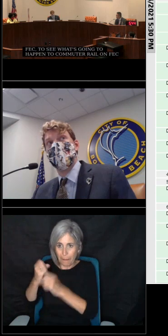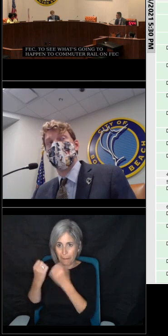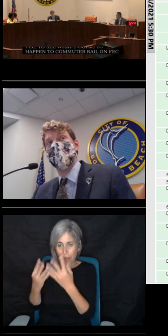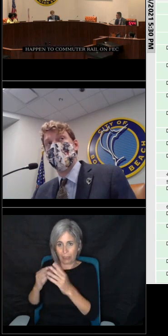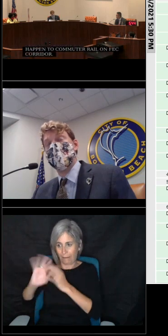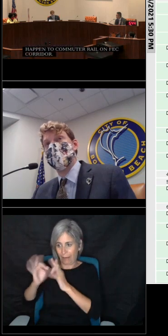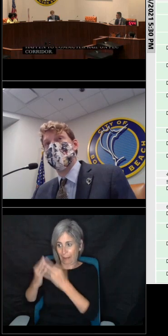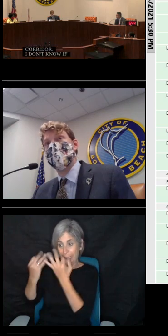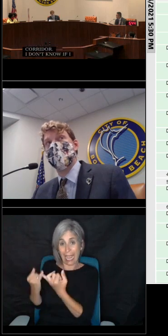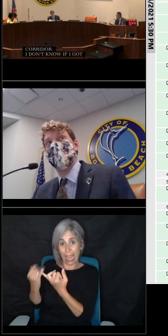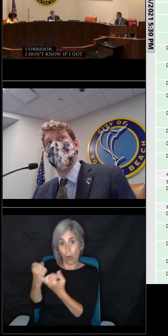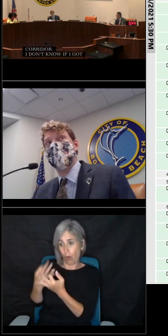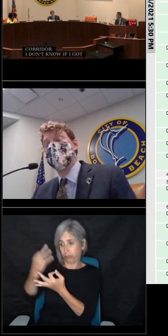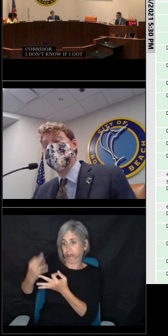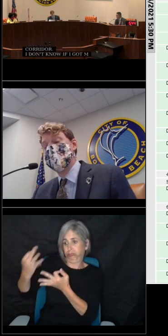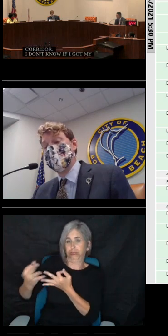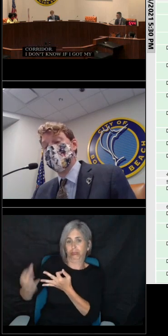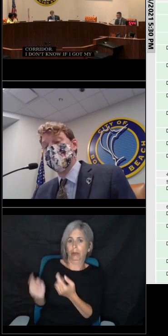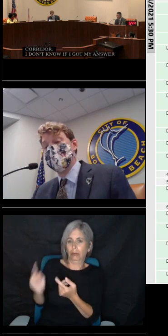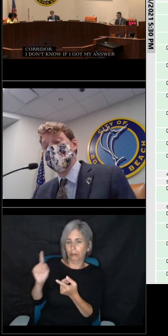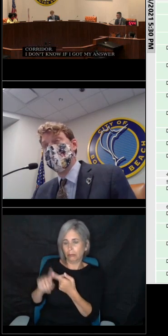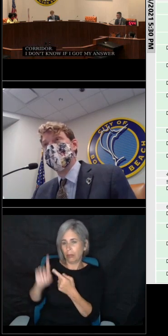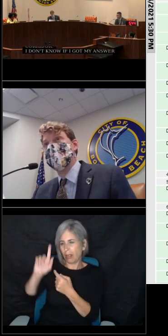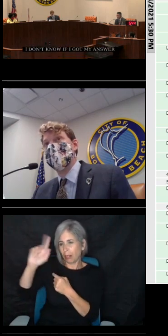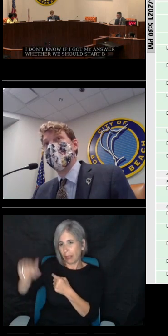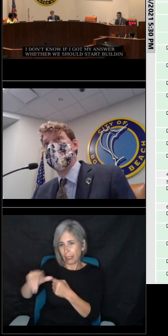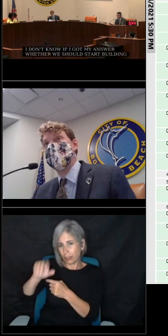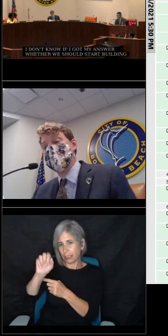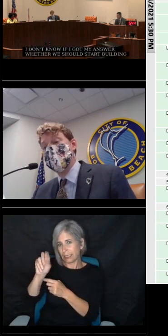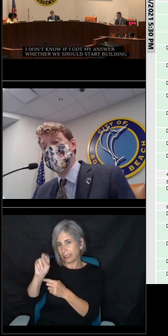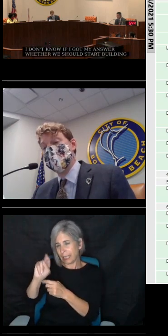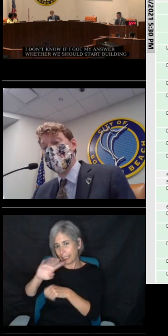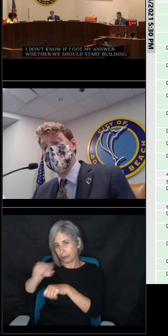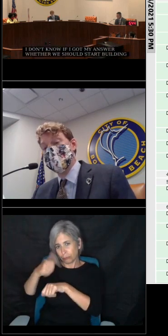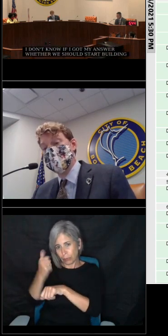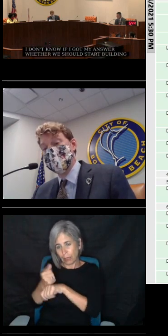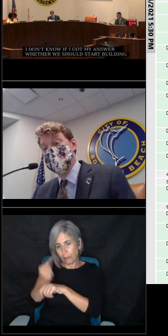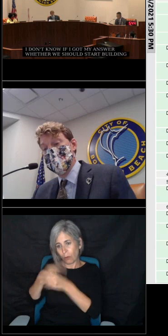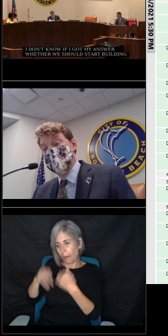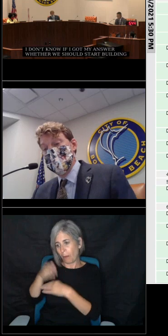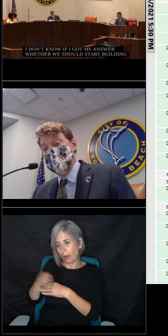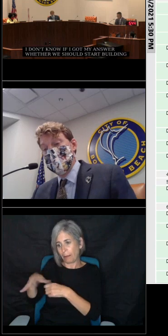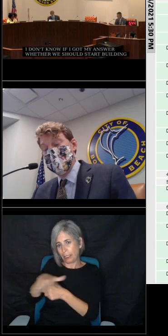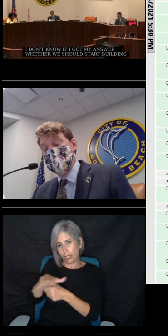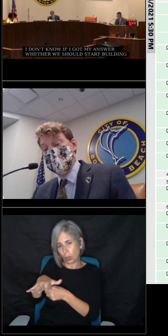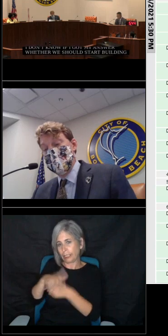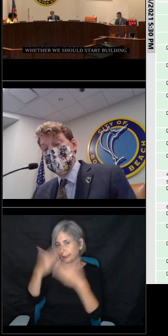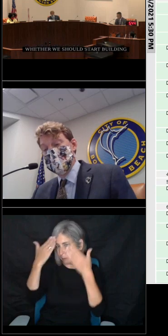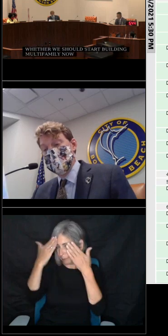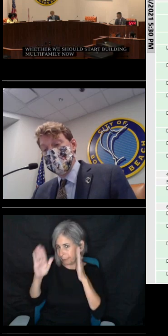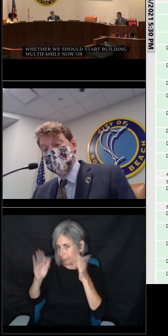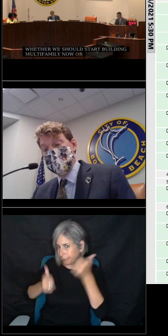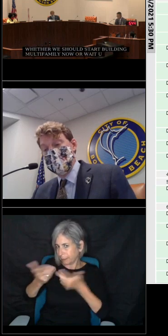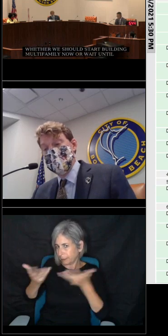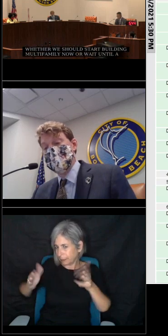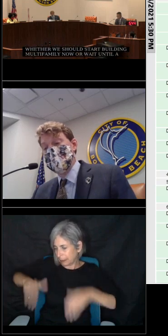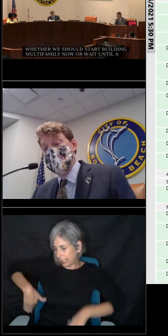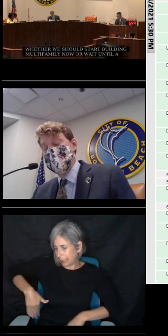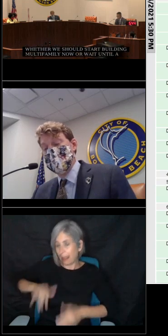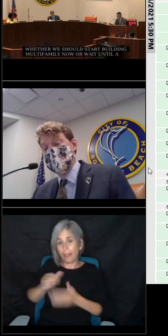wait until a station is planned for our Boynton Beach location. That